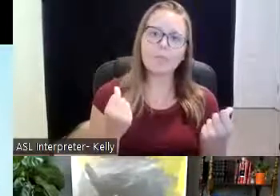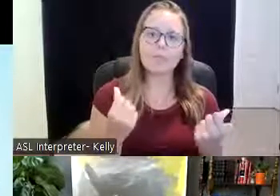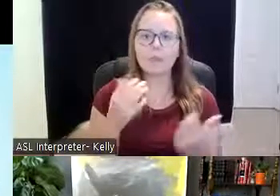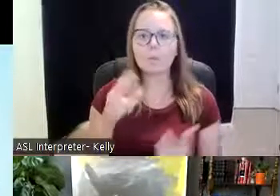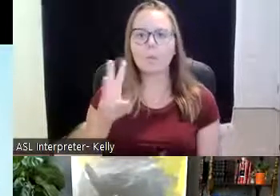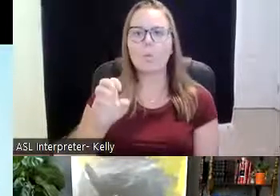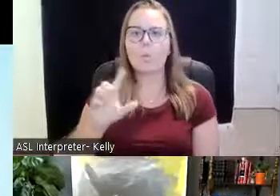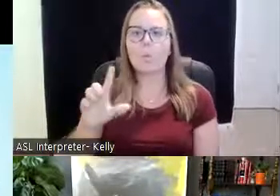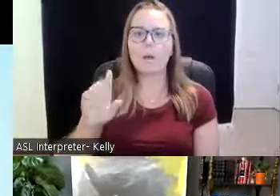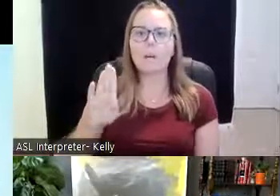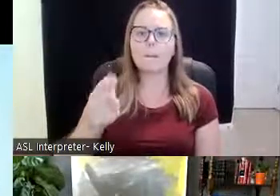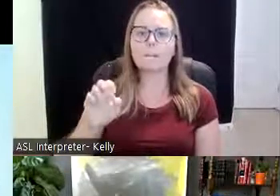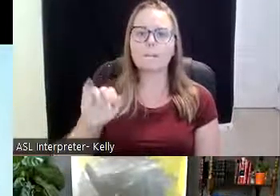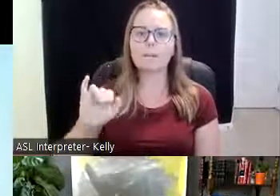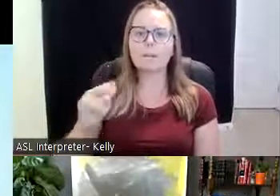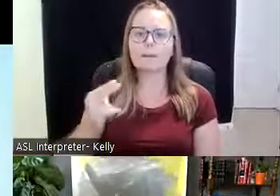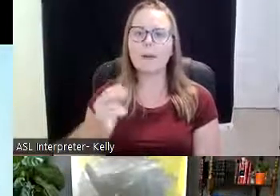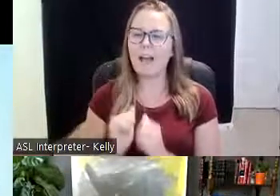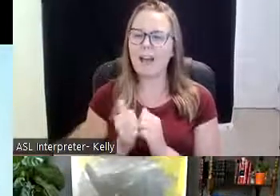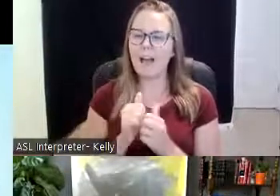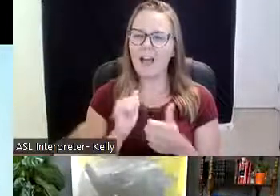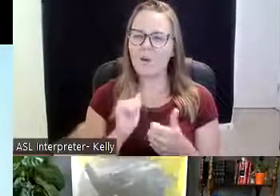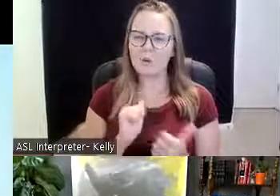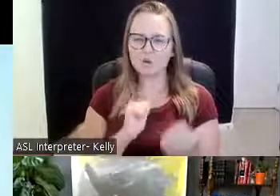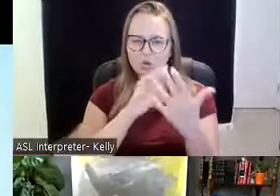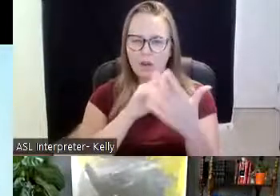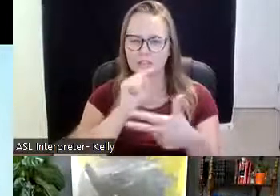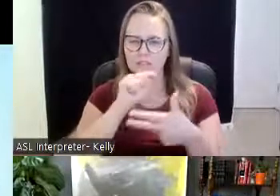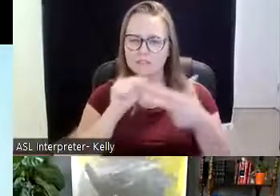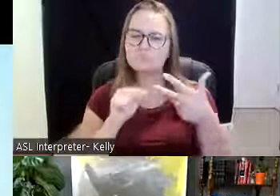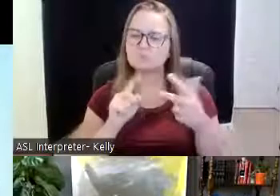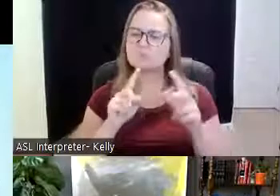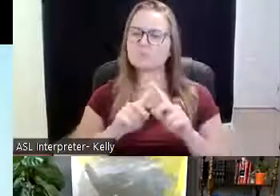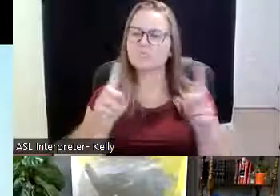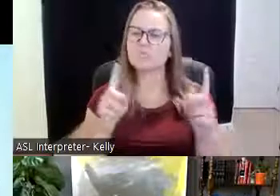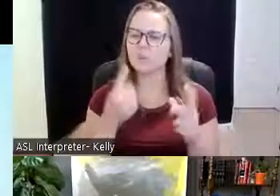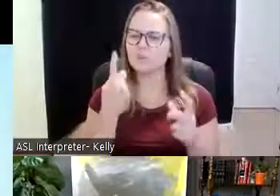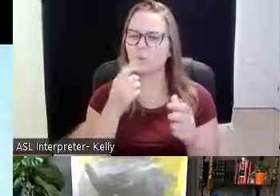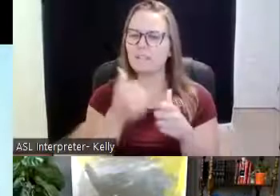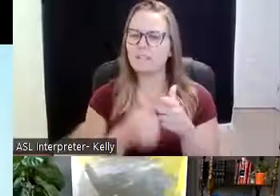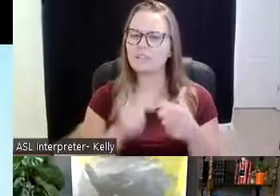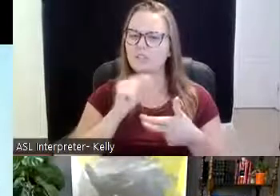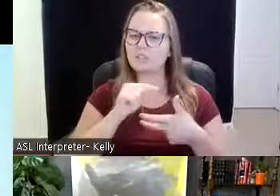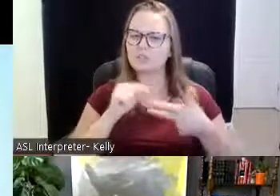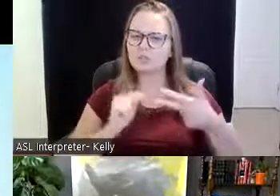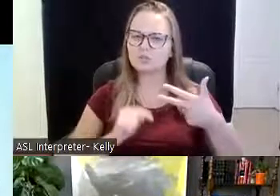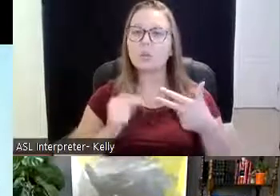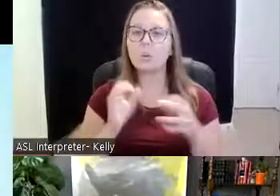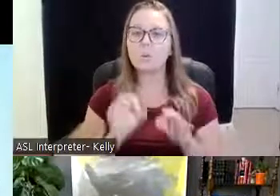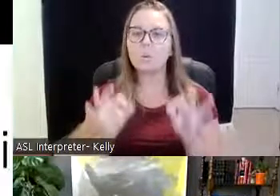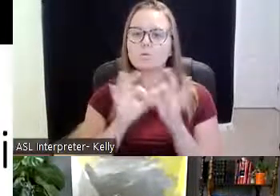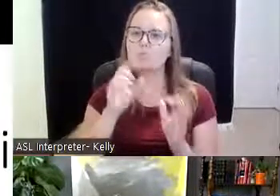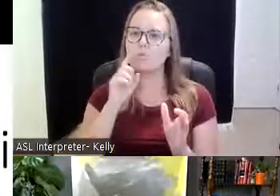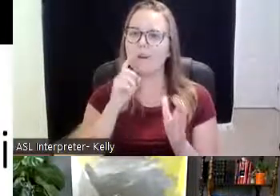in which we address each might differ. And so it is important to recognize some of these